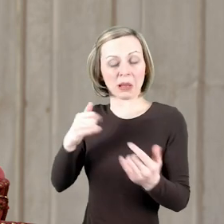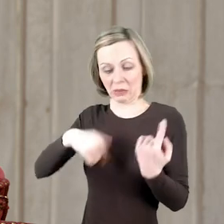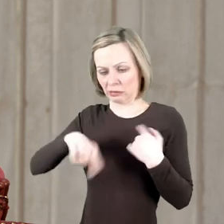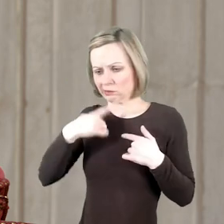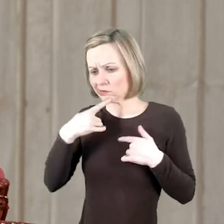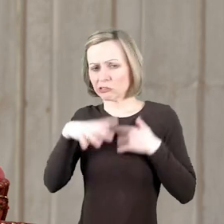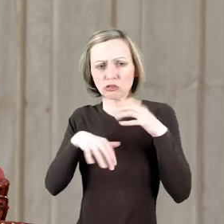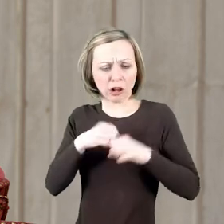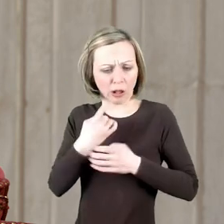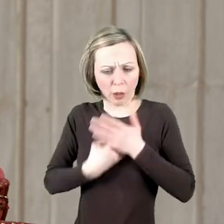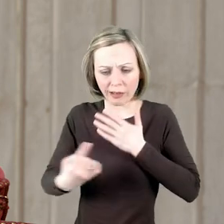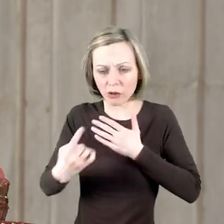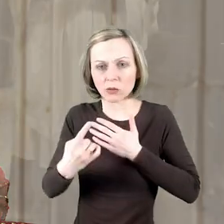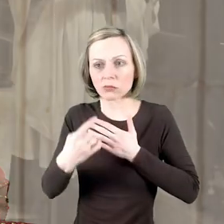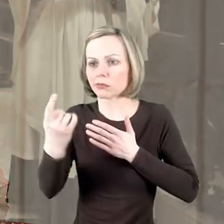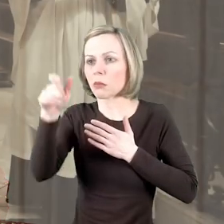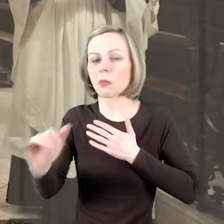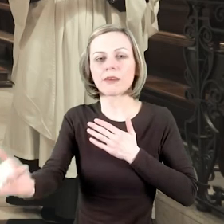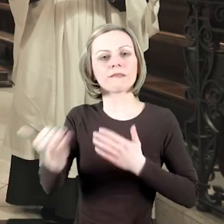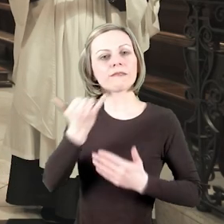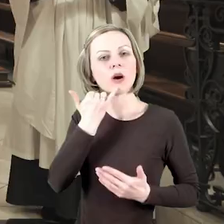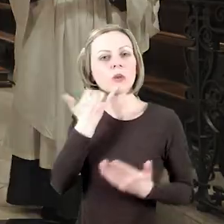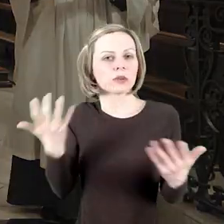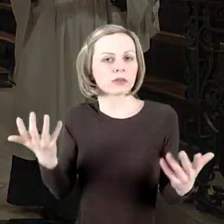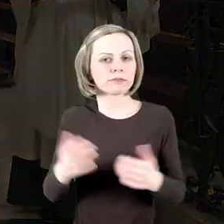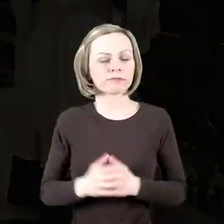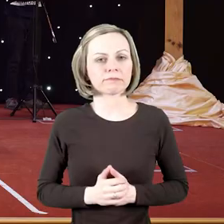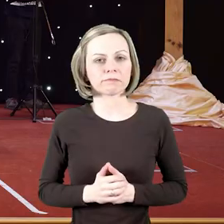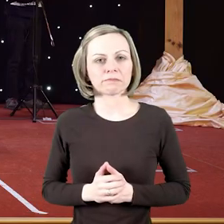when we have struggled with our isolation.